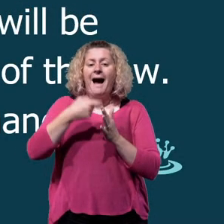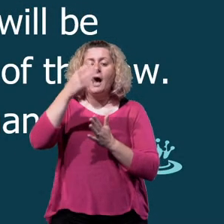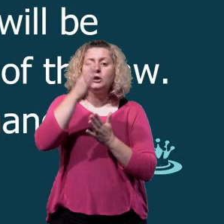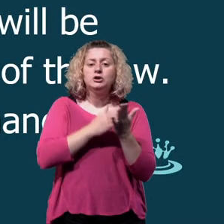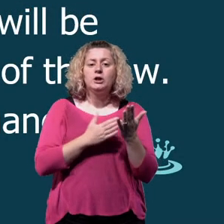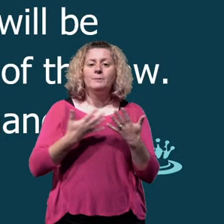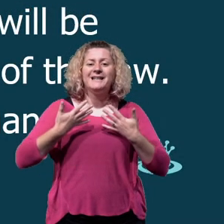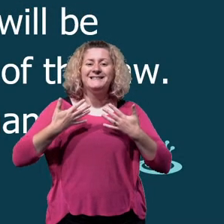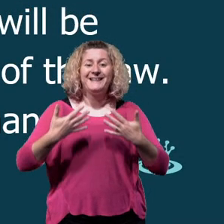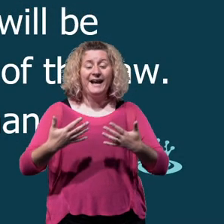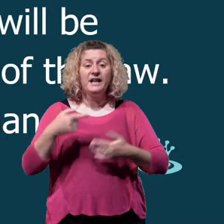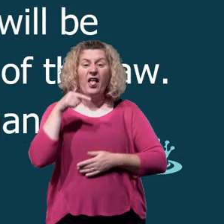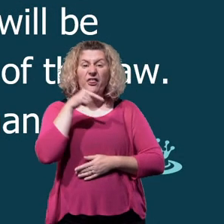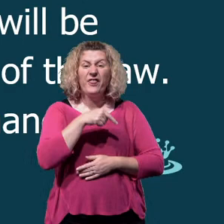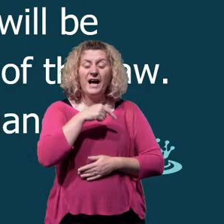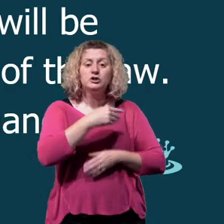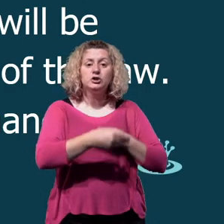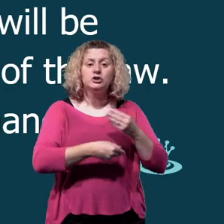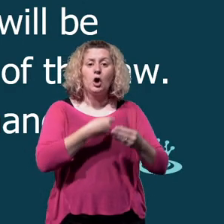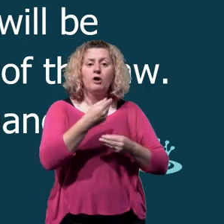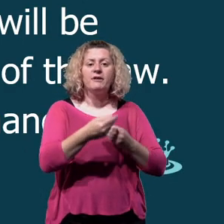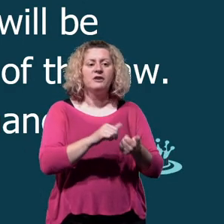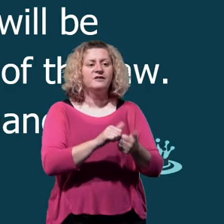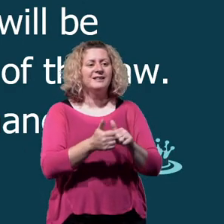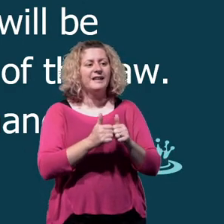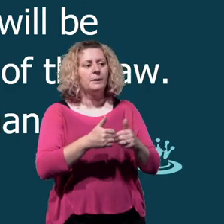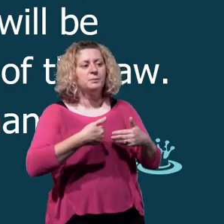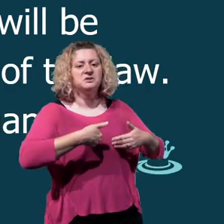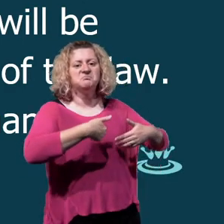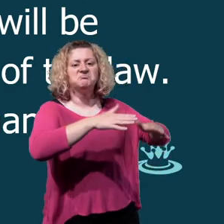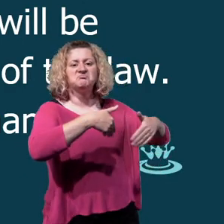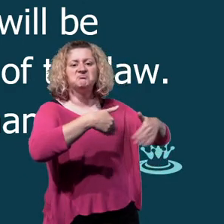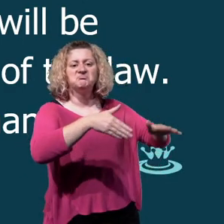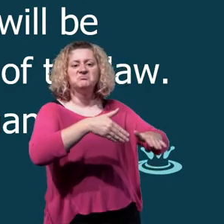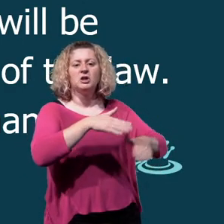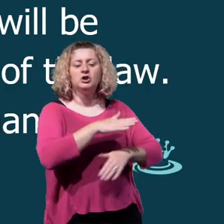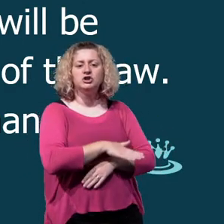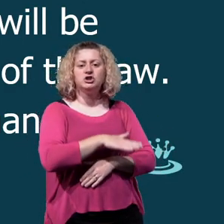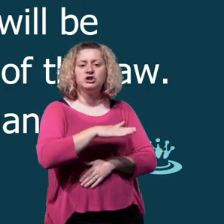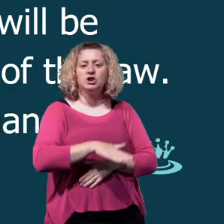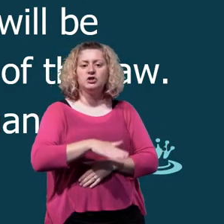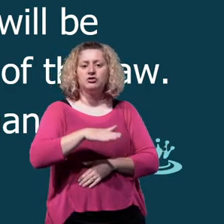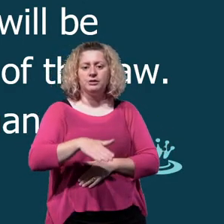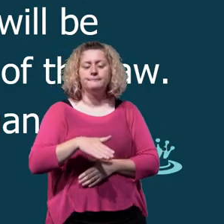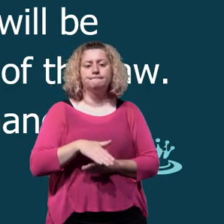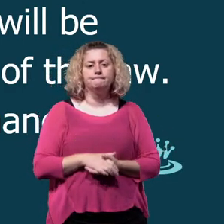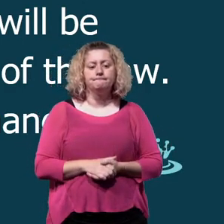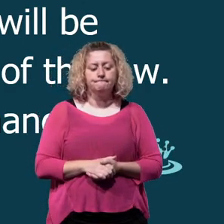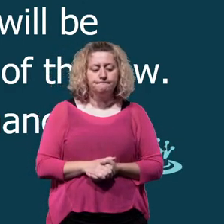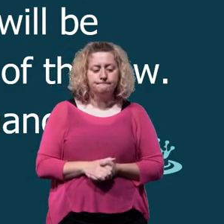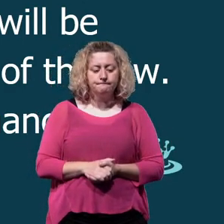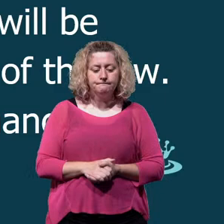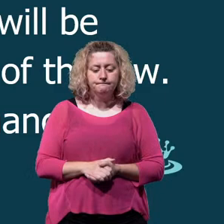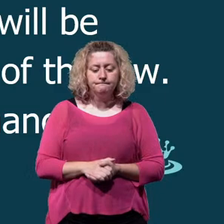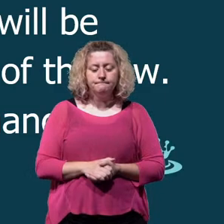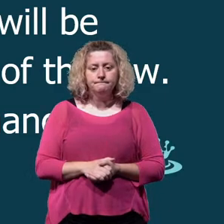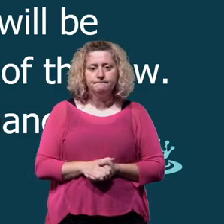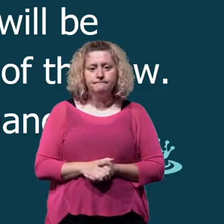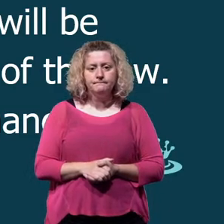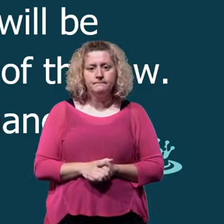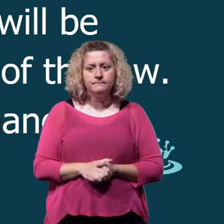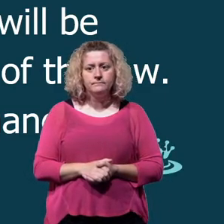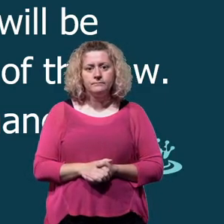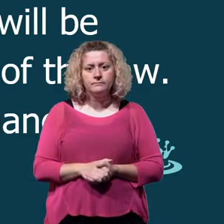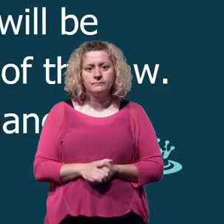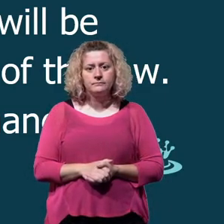disciples sending away children. So they've still not got it. Mark 10, 13 to 16, and Jesus has to go again. But who am I